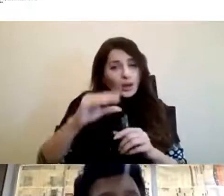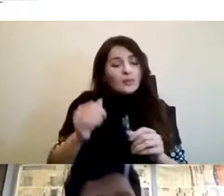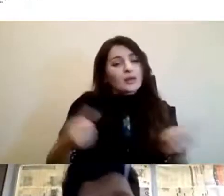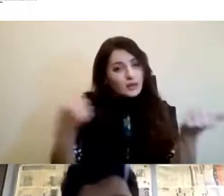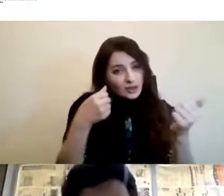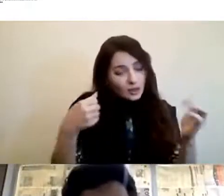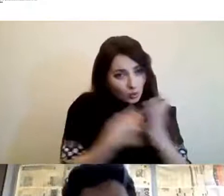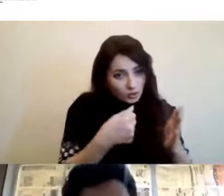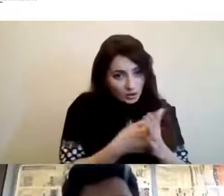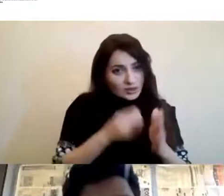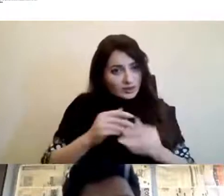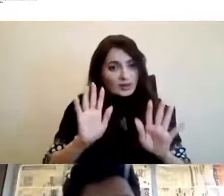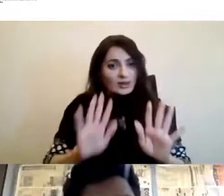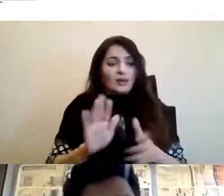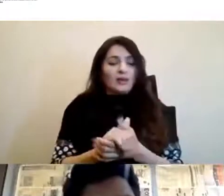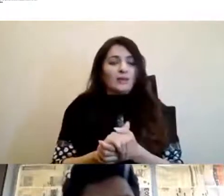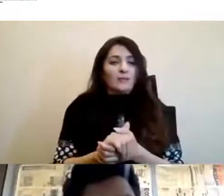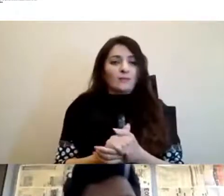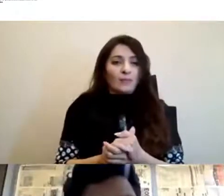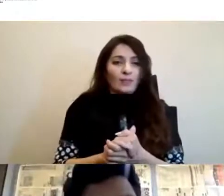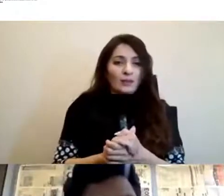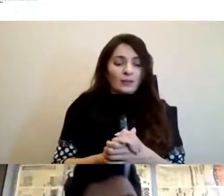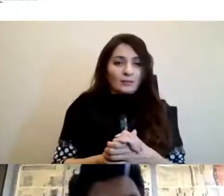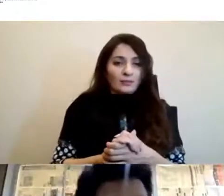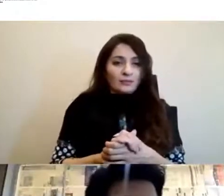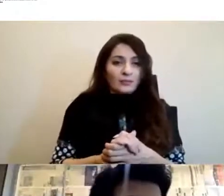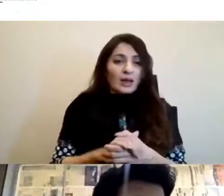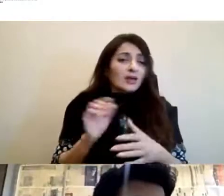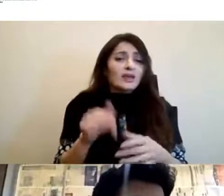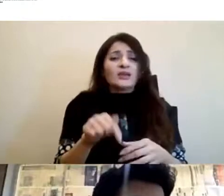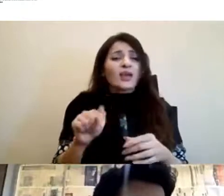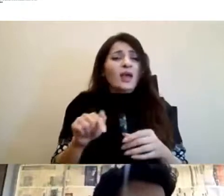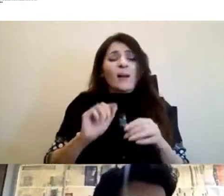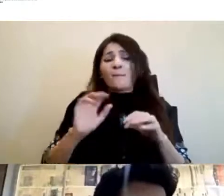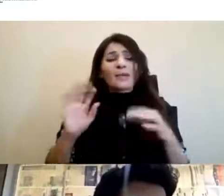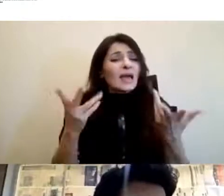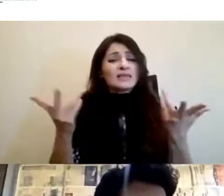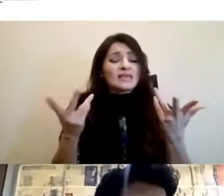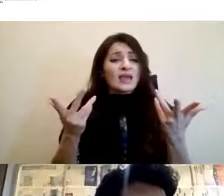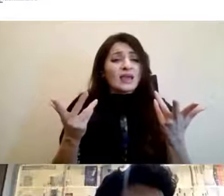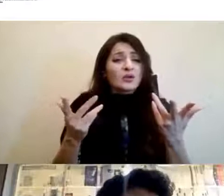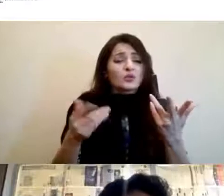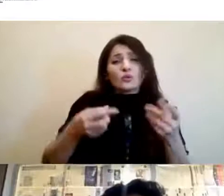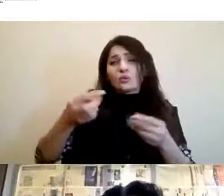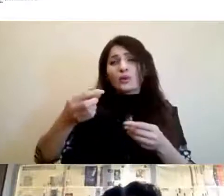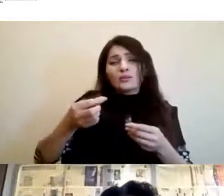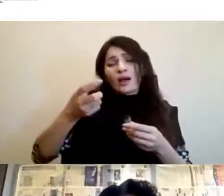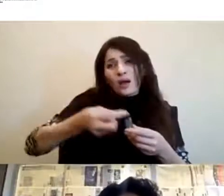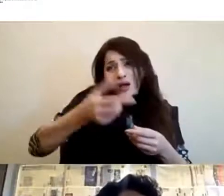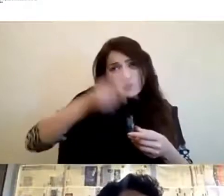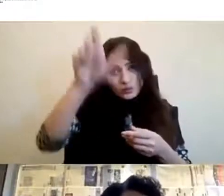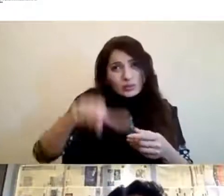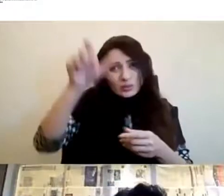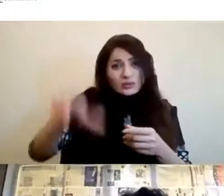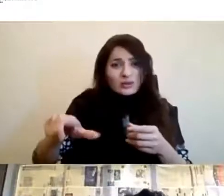companies need to be able to perform. But how can we best serve customers who may have genuine challenges